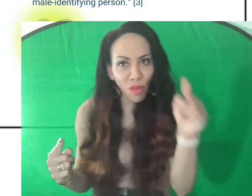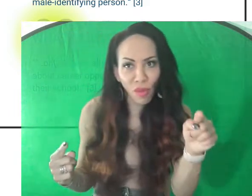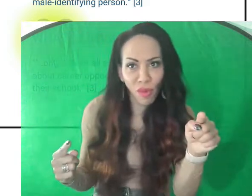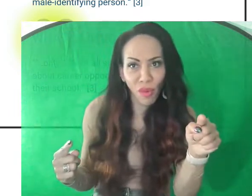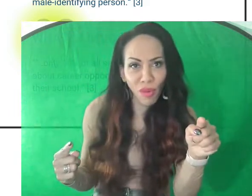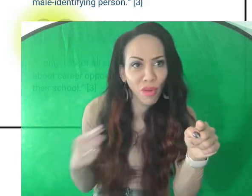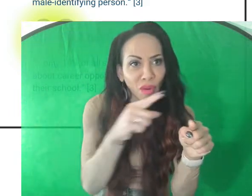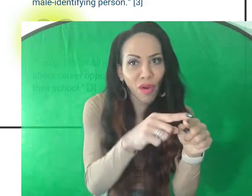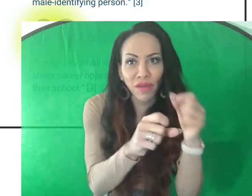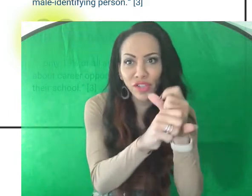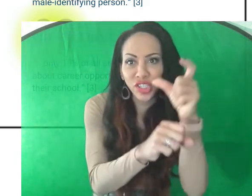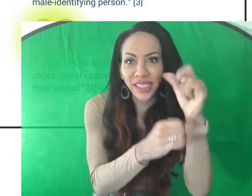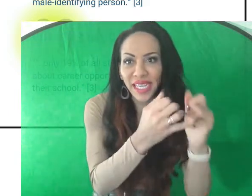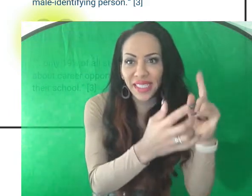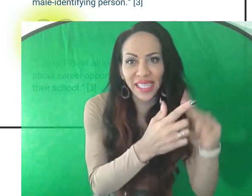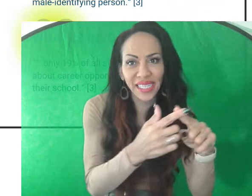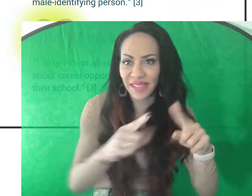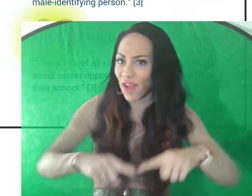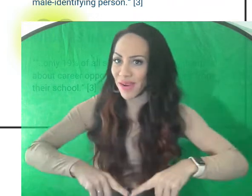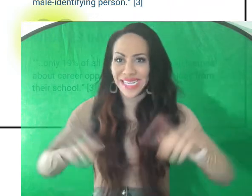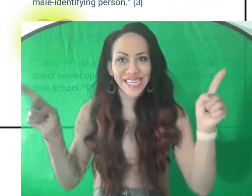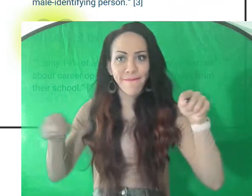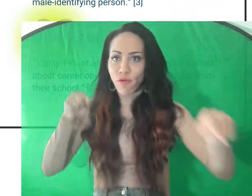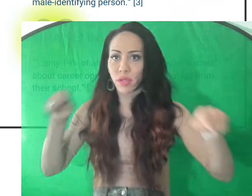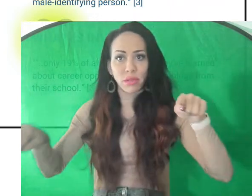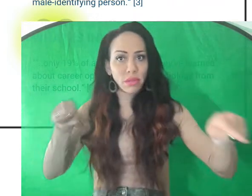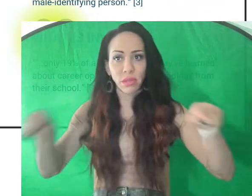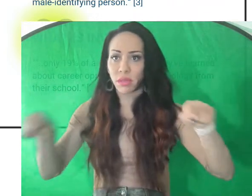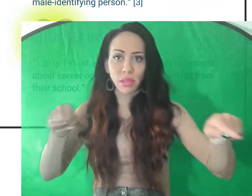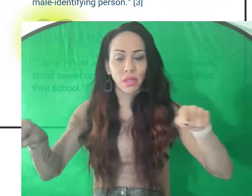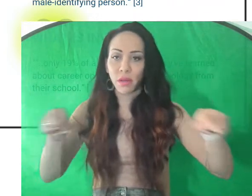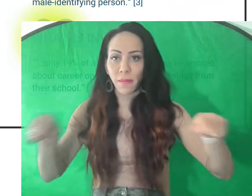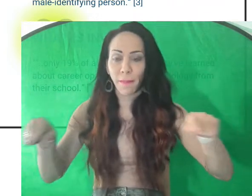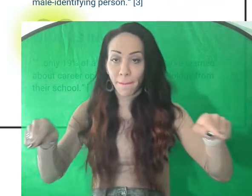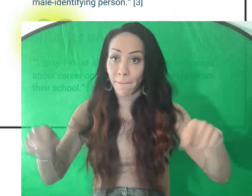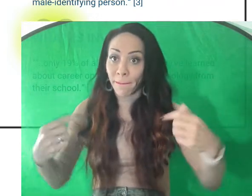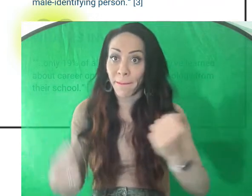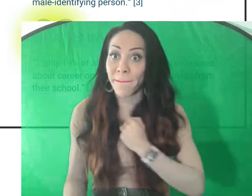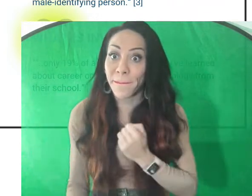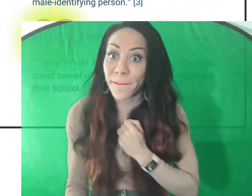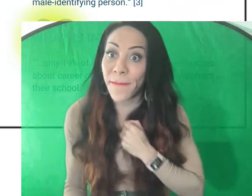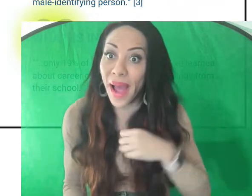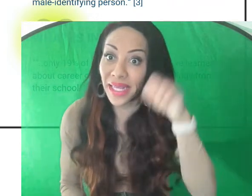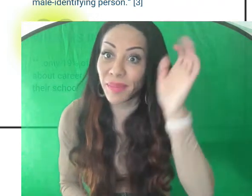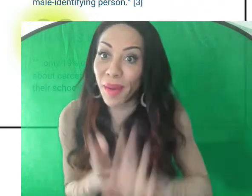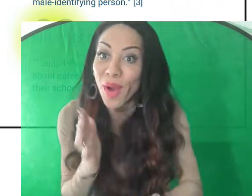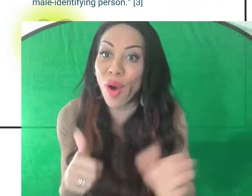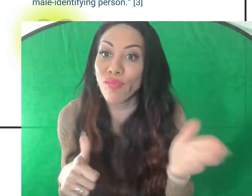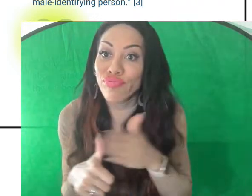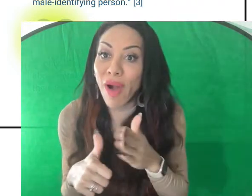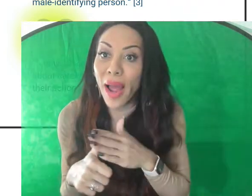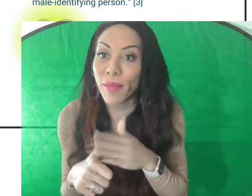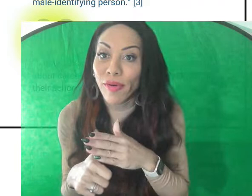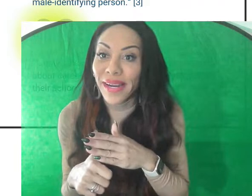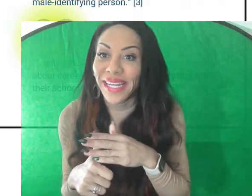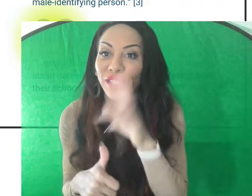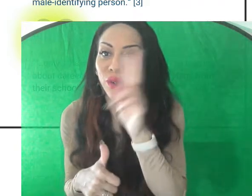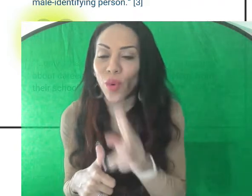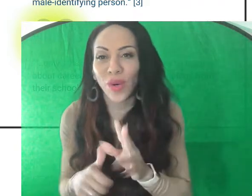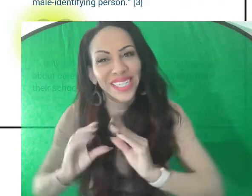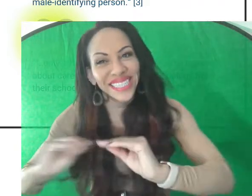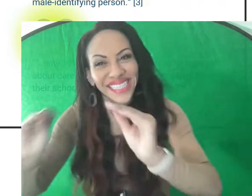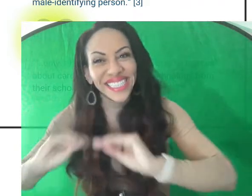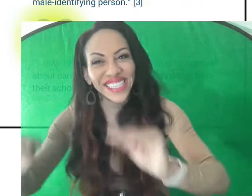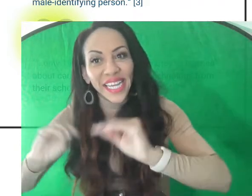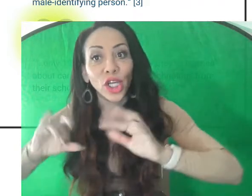make for GCSEs. It's very, very different. So from my own experience working in primary, teaching computing, I